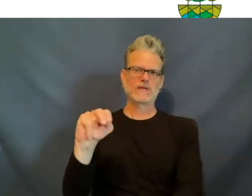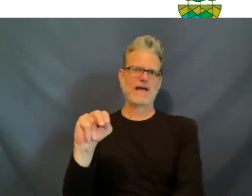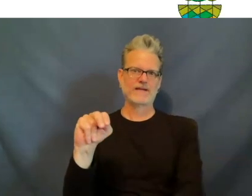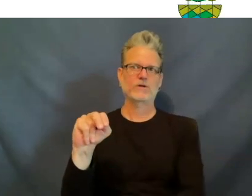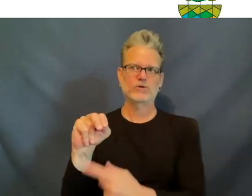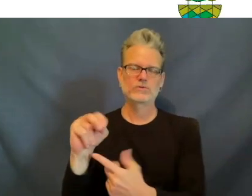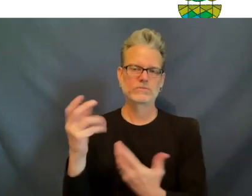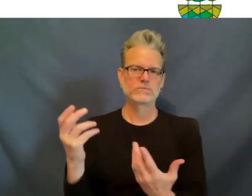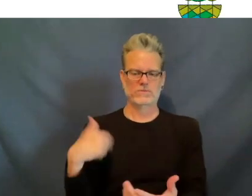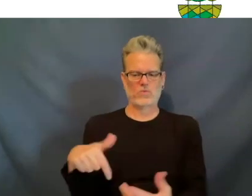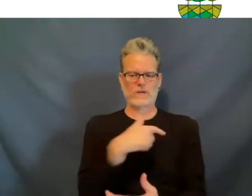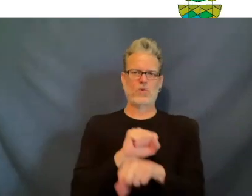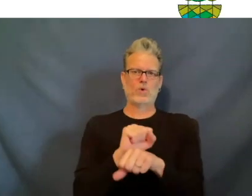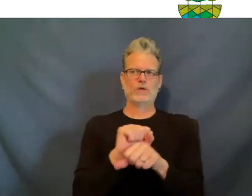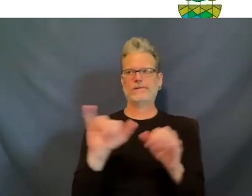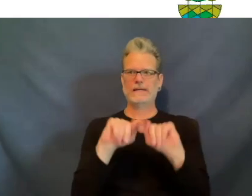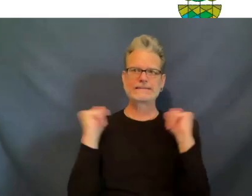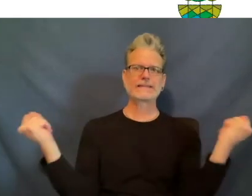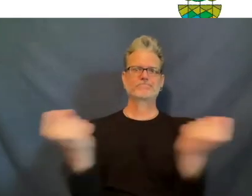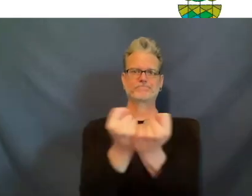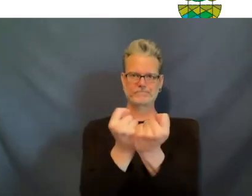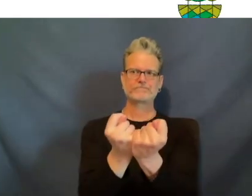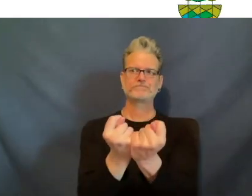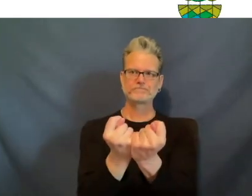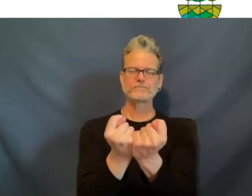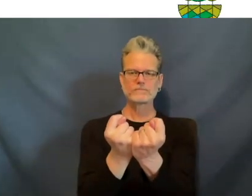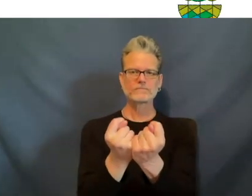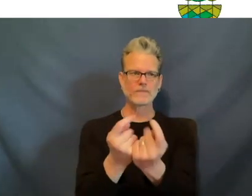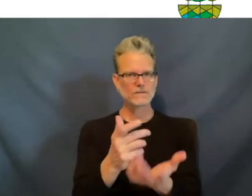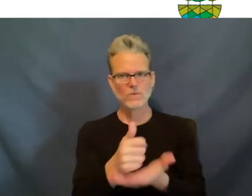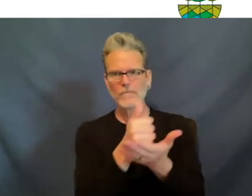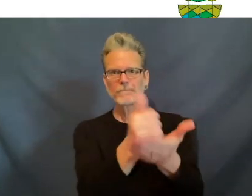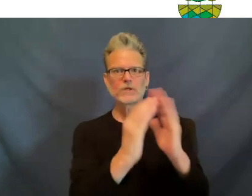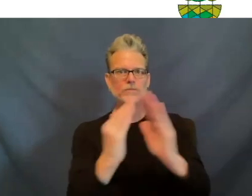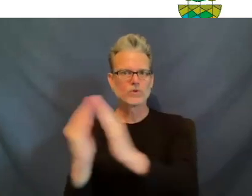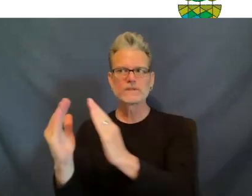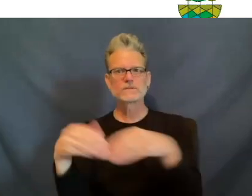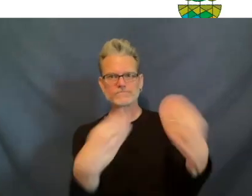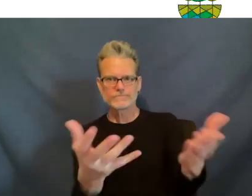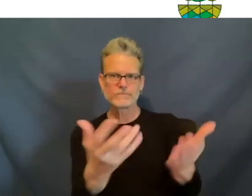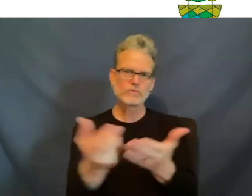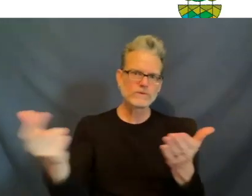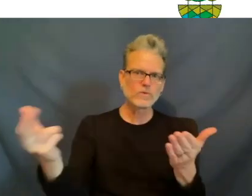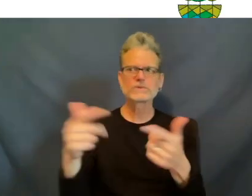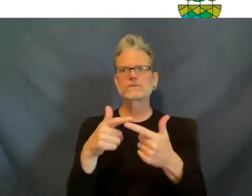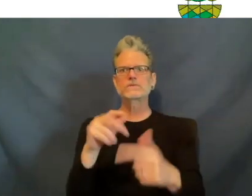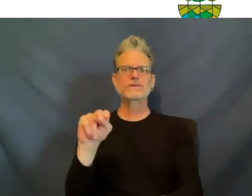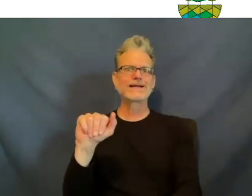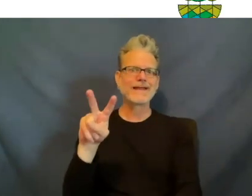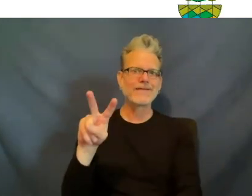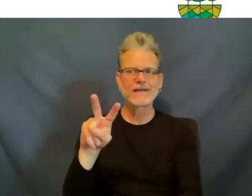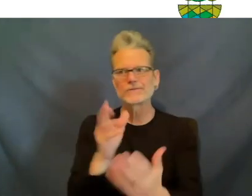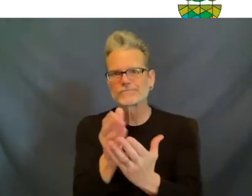all kind of working as a team to get communities the best resources, navigation services that we